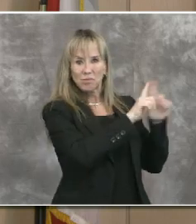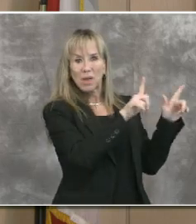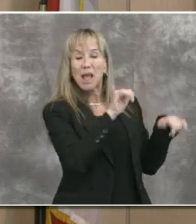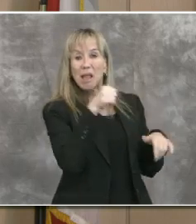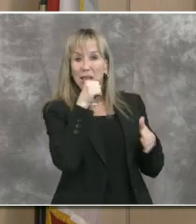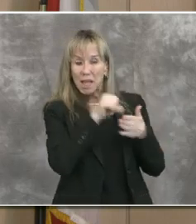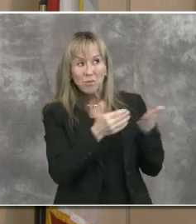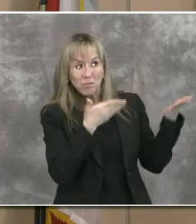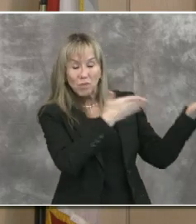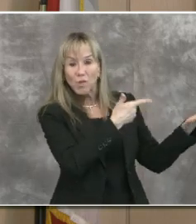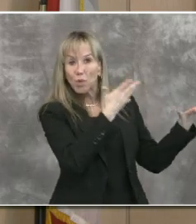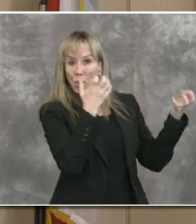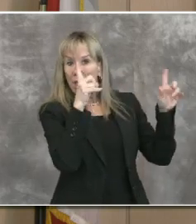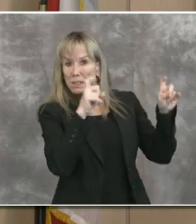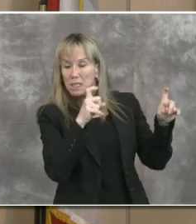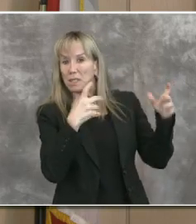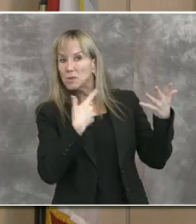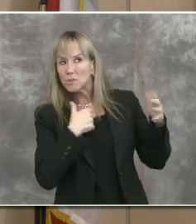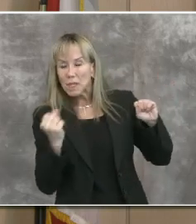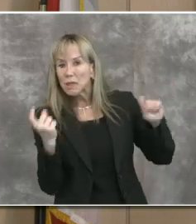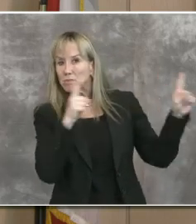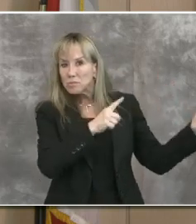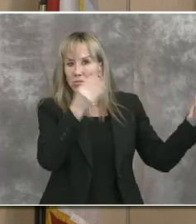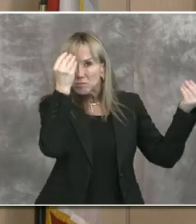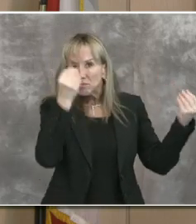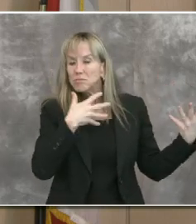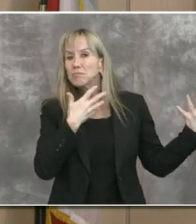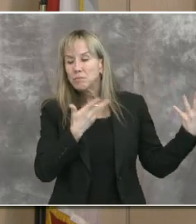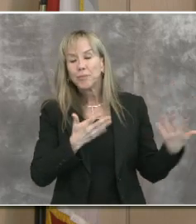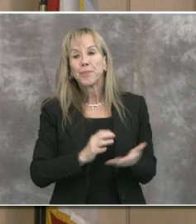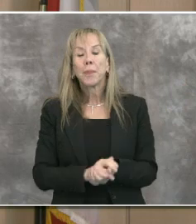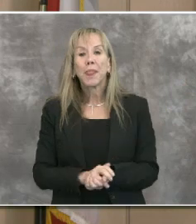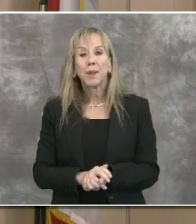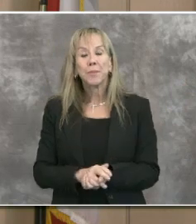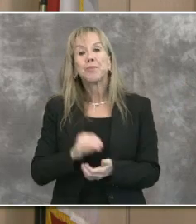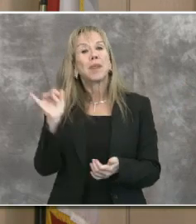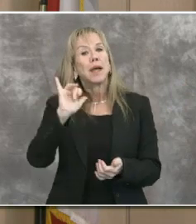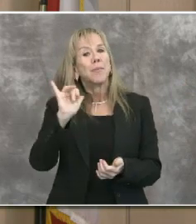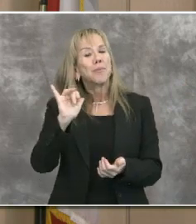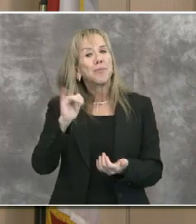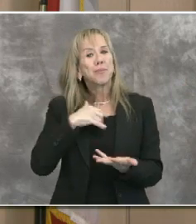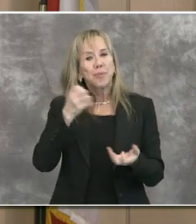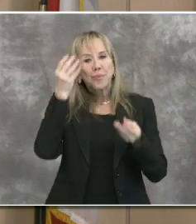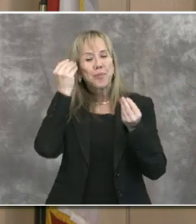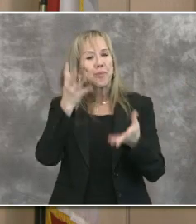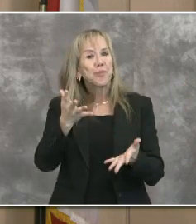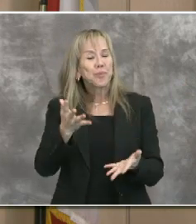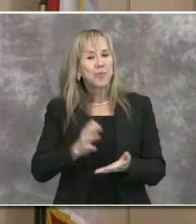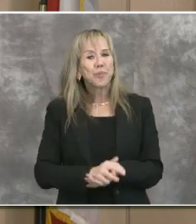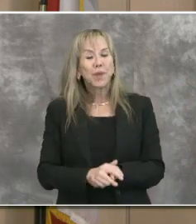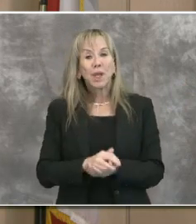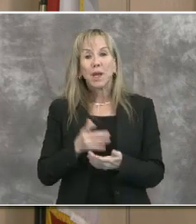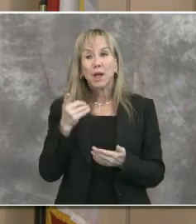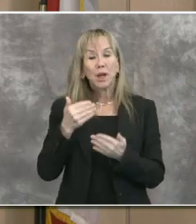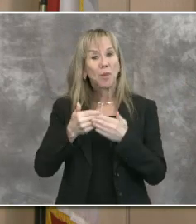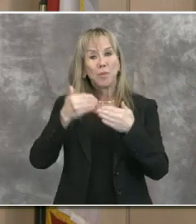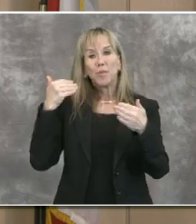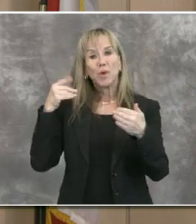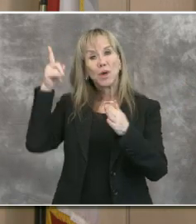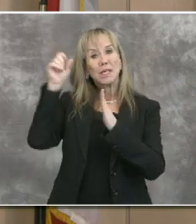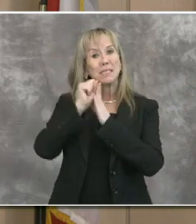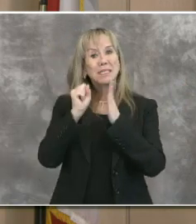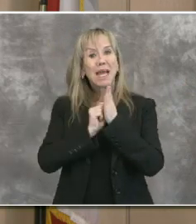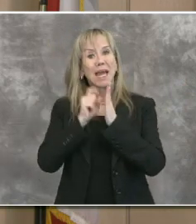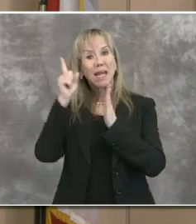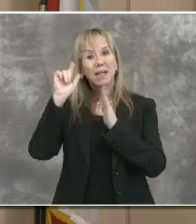that offer and request. The other thing that I wanted to share with you is that even before the state came out with the guidelines that if